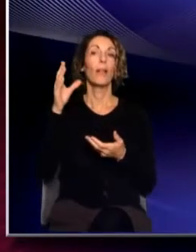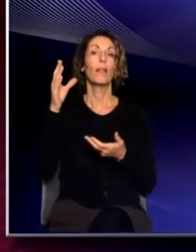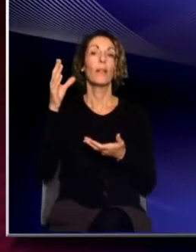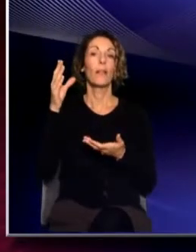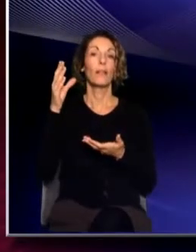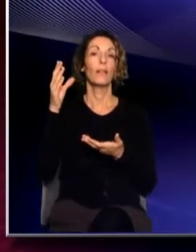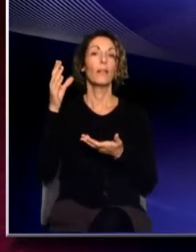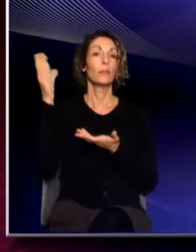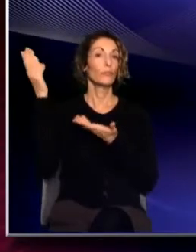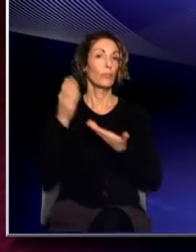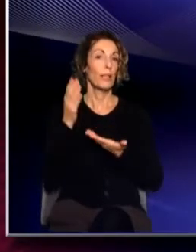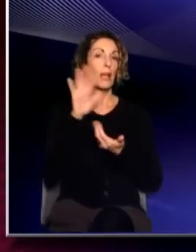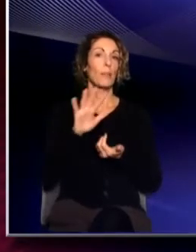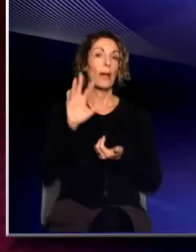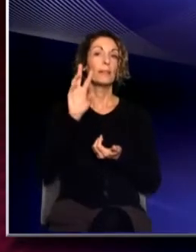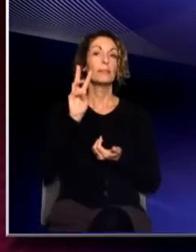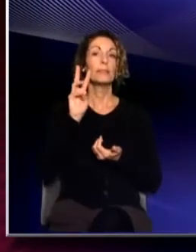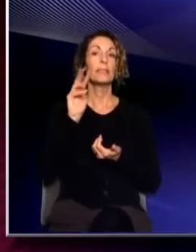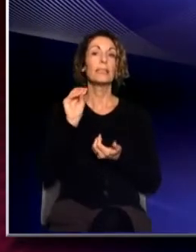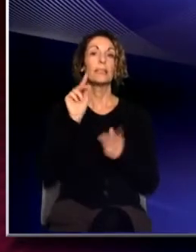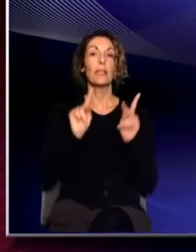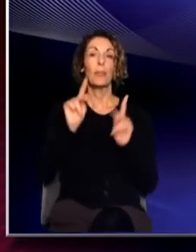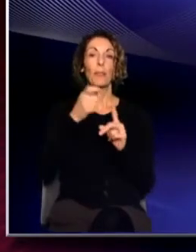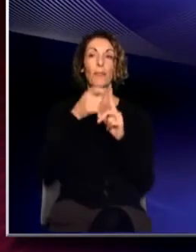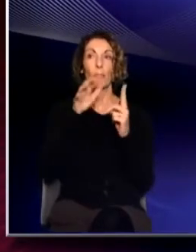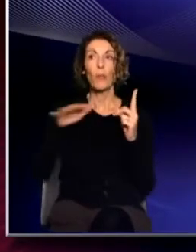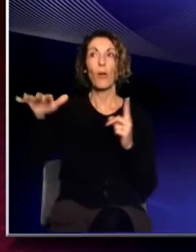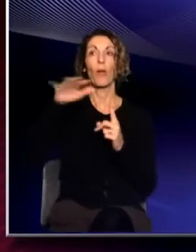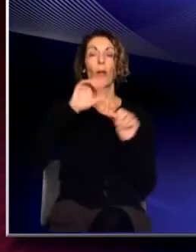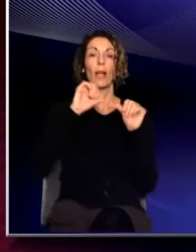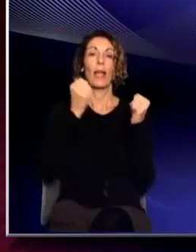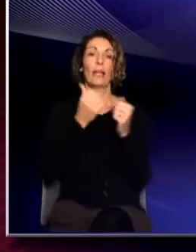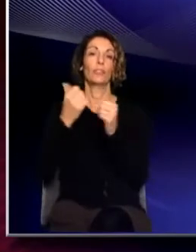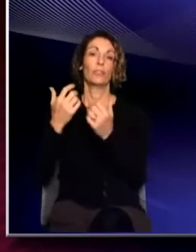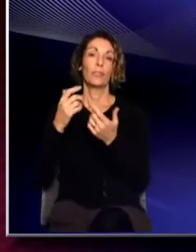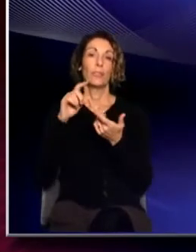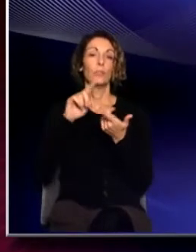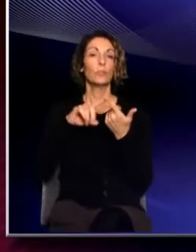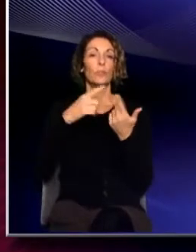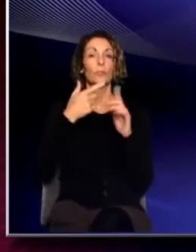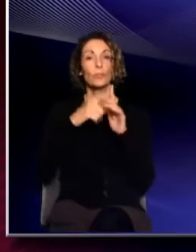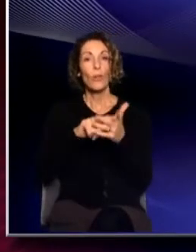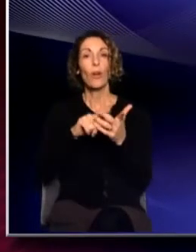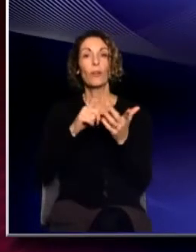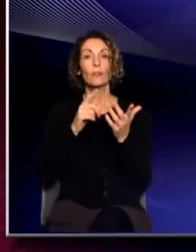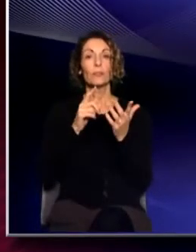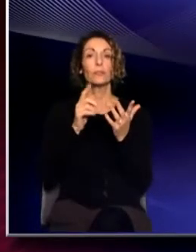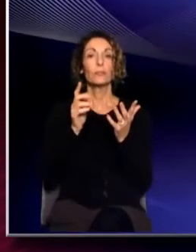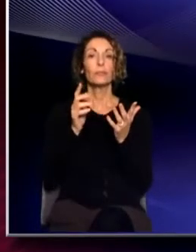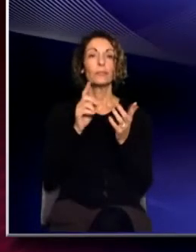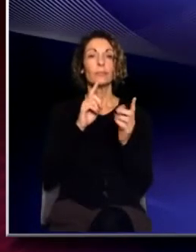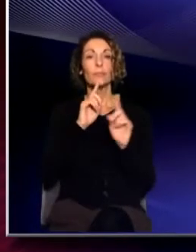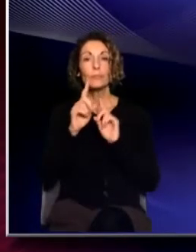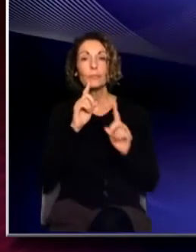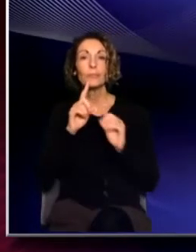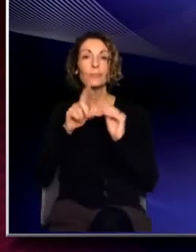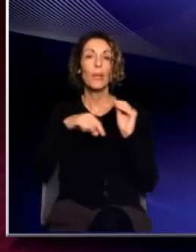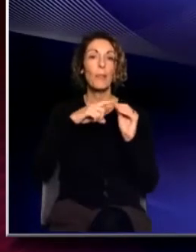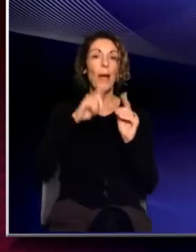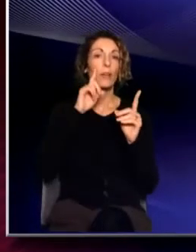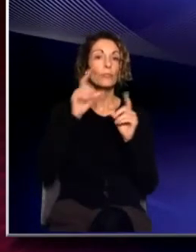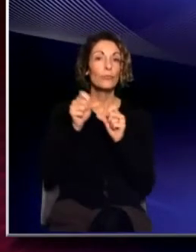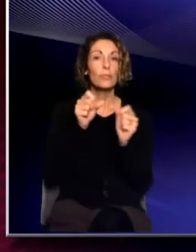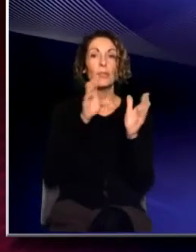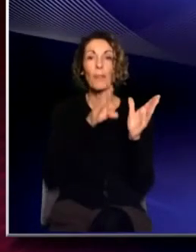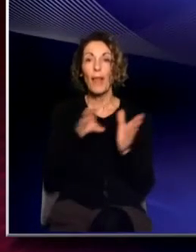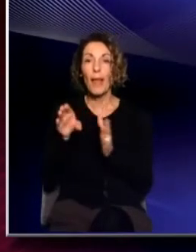60 people agency-wide to initiate the conversation about strategic